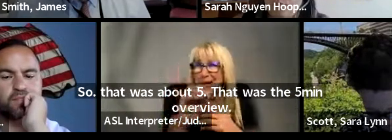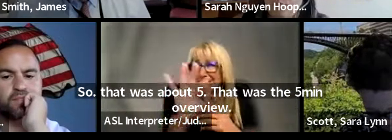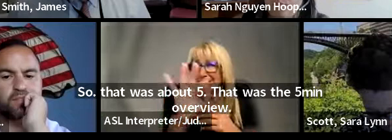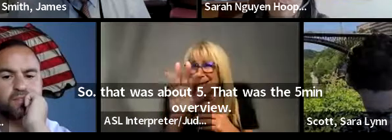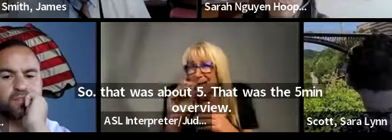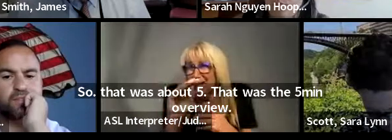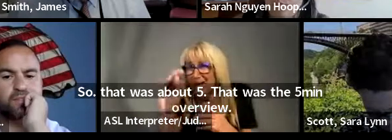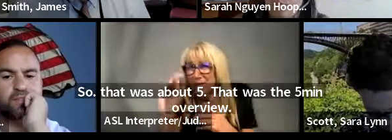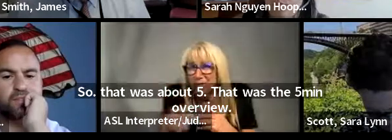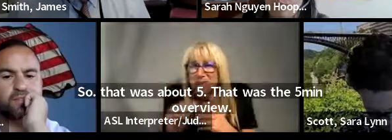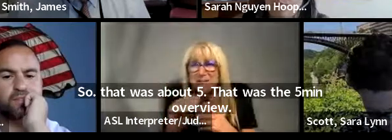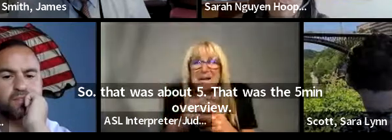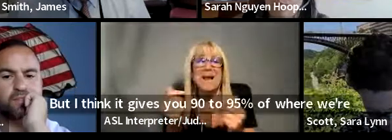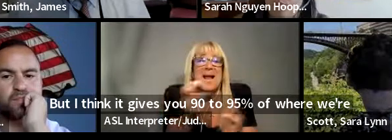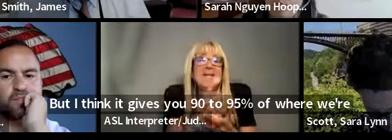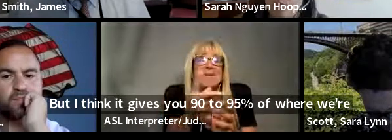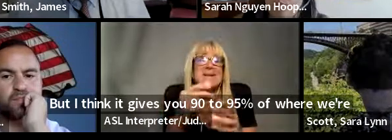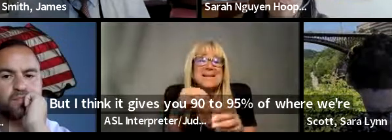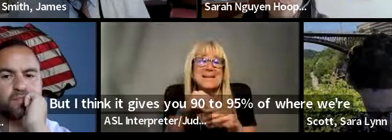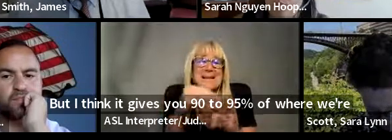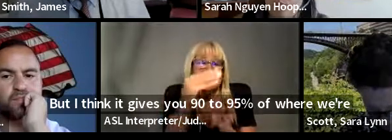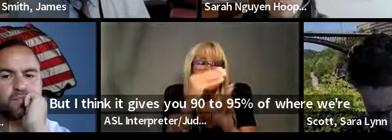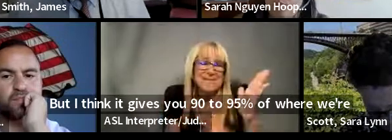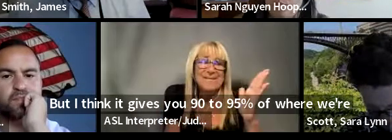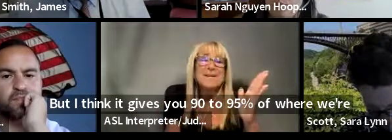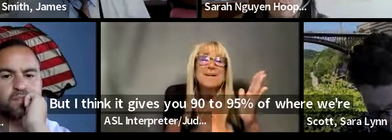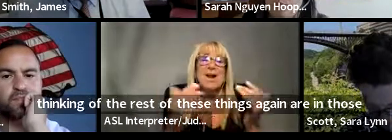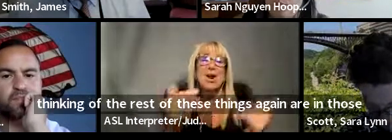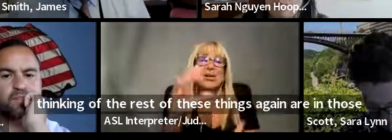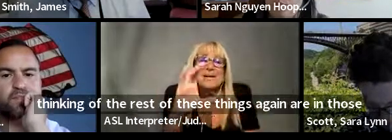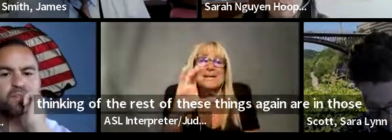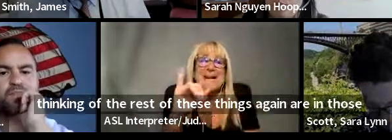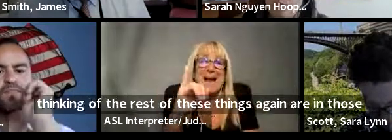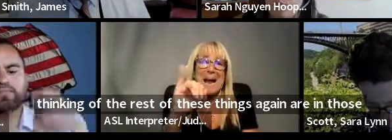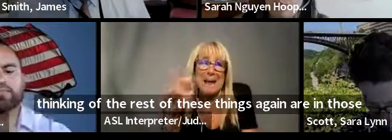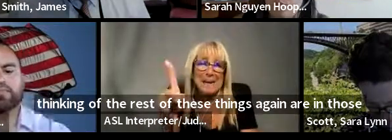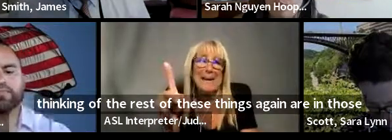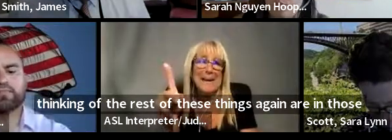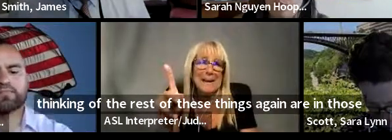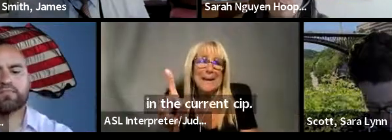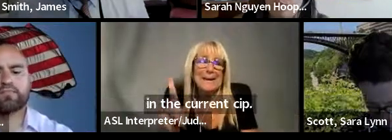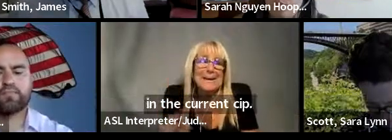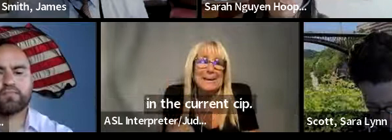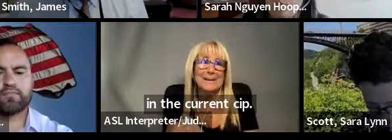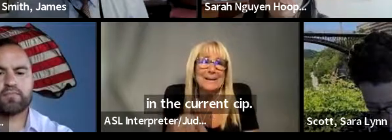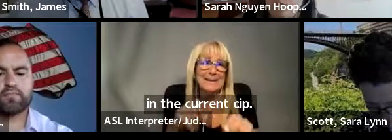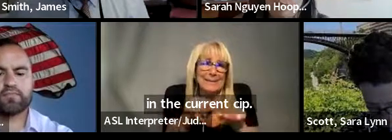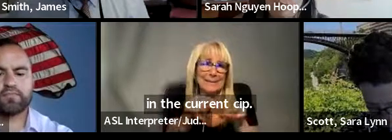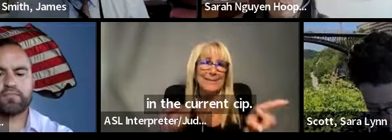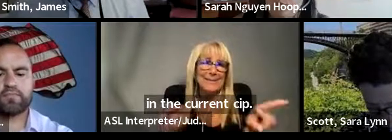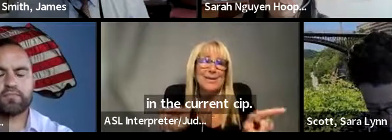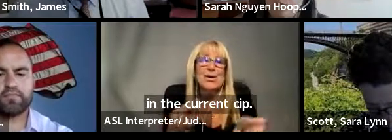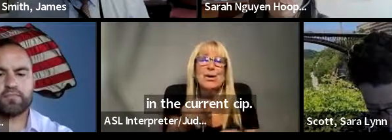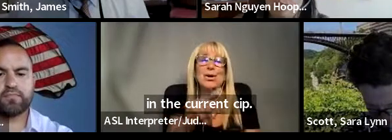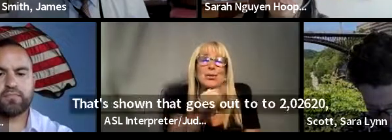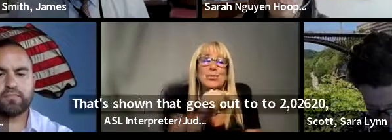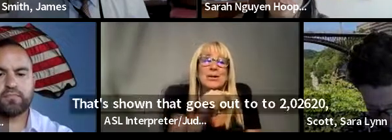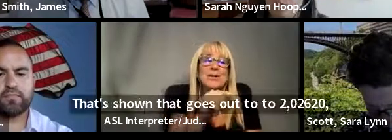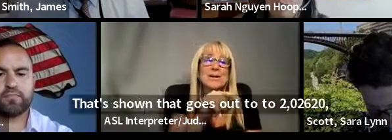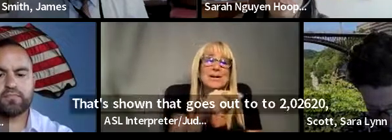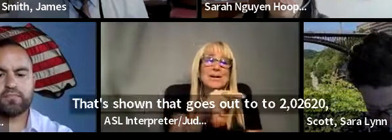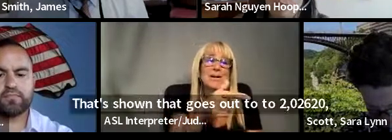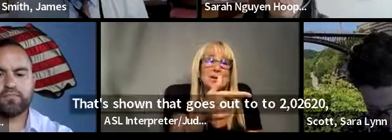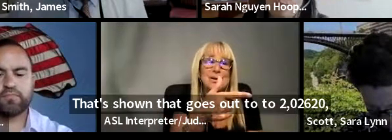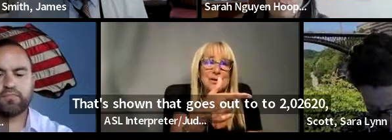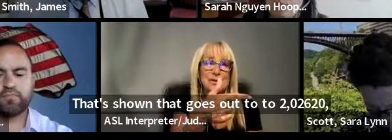these things, again, are in the current CIP that's shown that goes out to 2026, 2027. And for